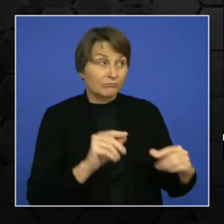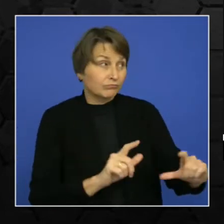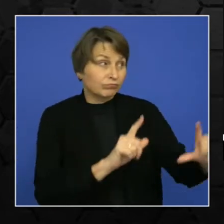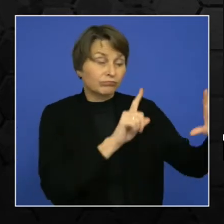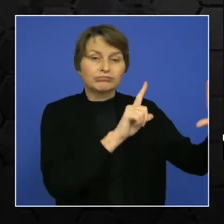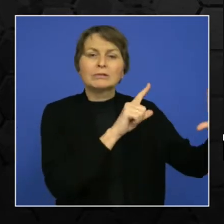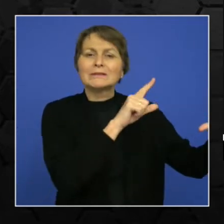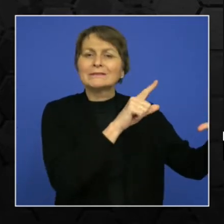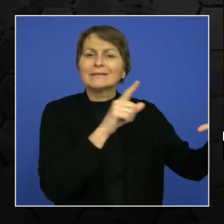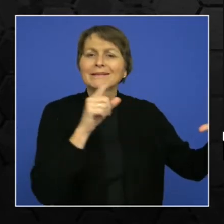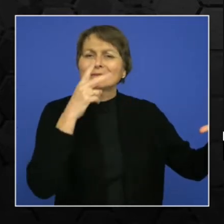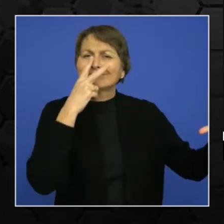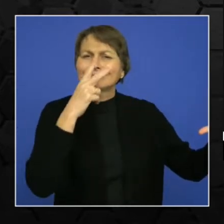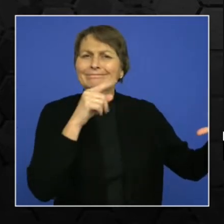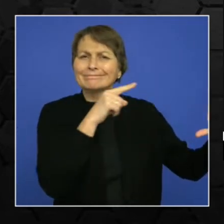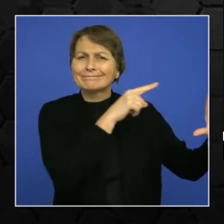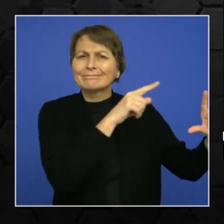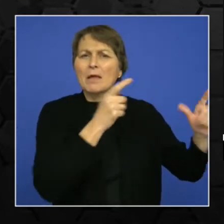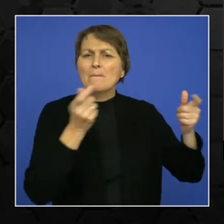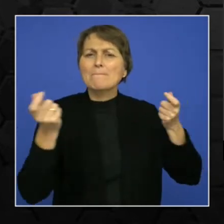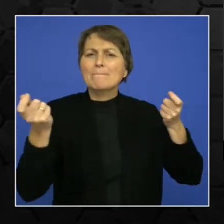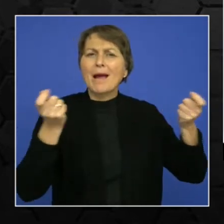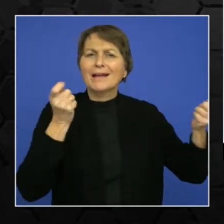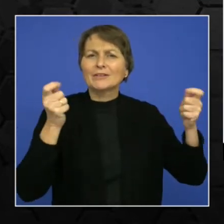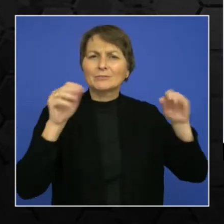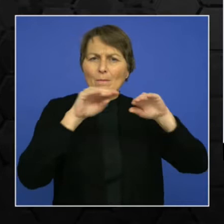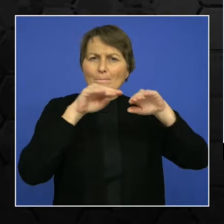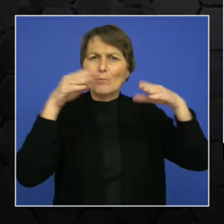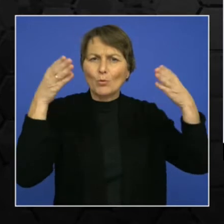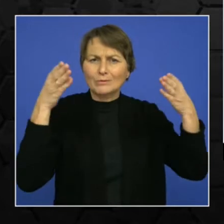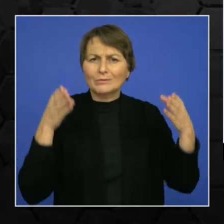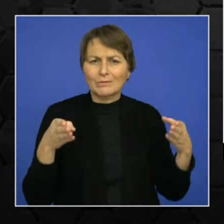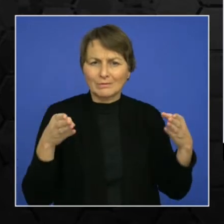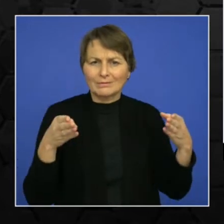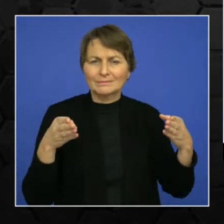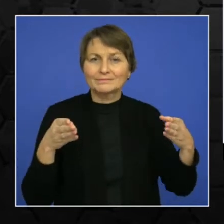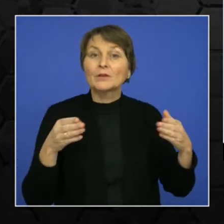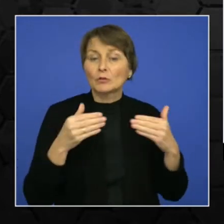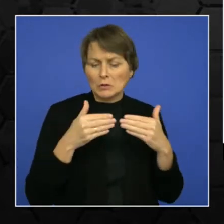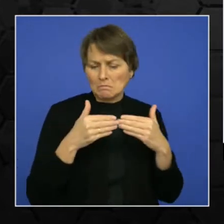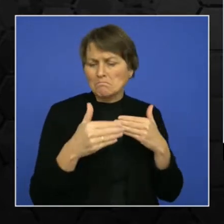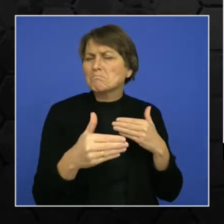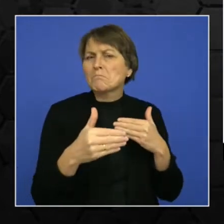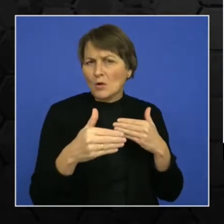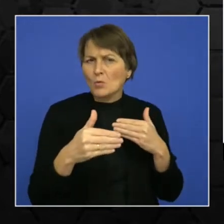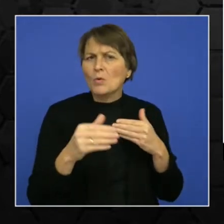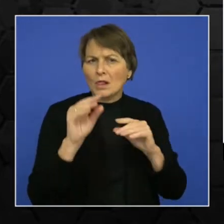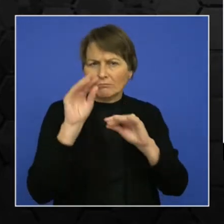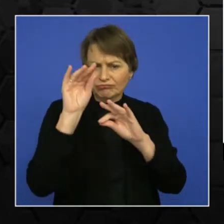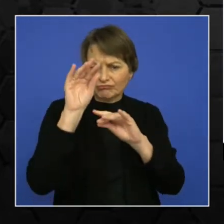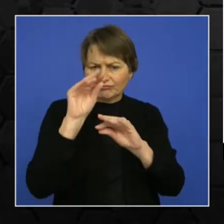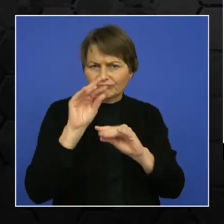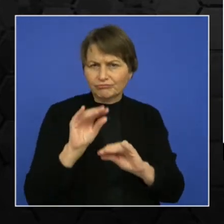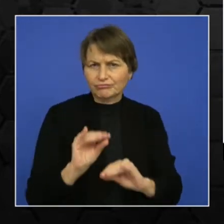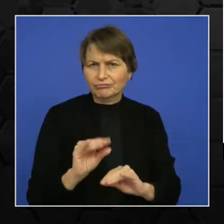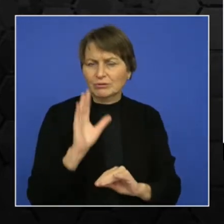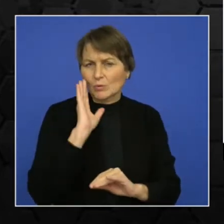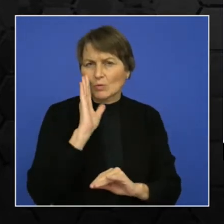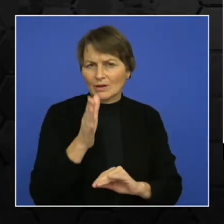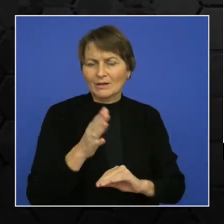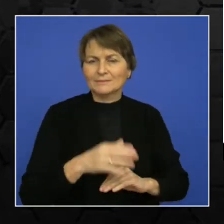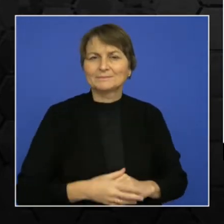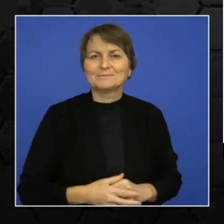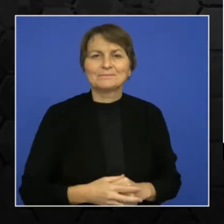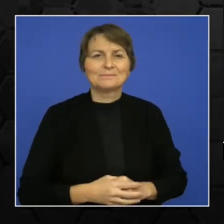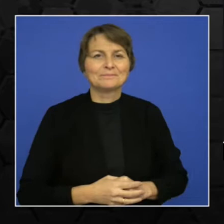management portal. This is the portal where we'll be working the whole custom scenario that I was just talking about. And again, it'll ask you to log